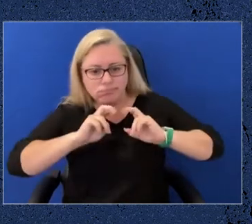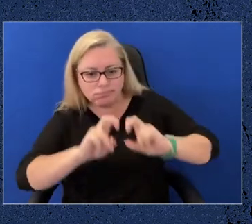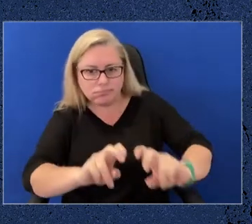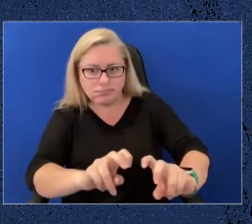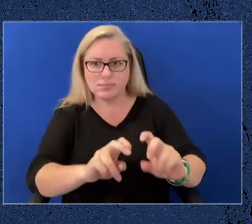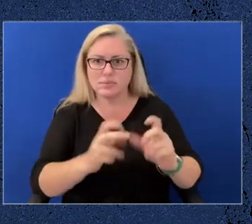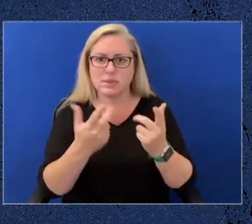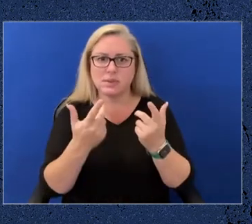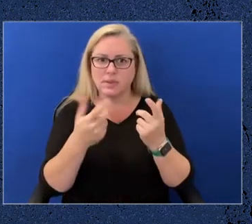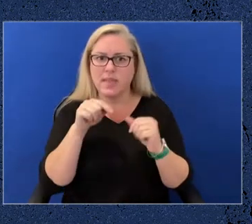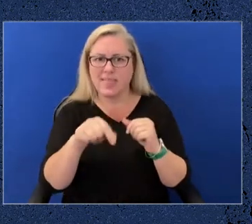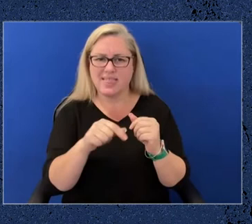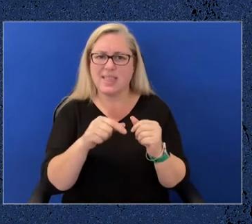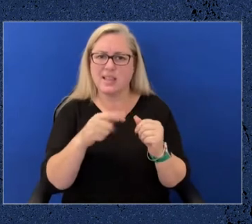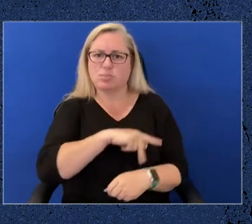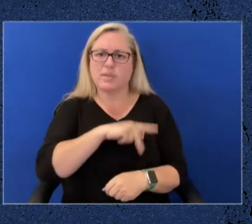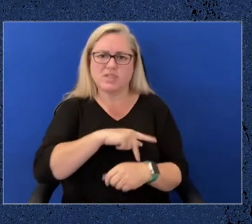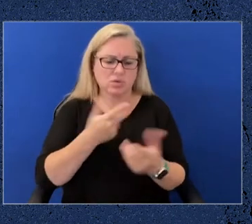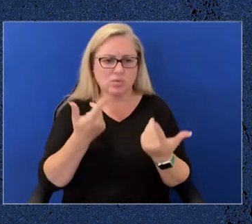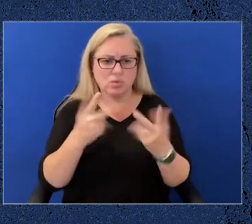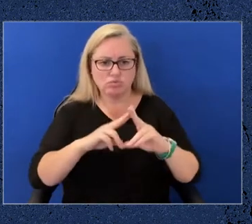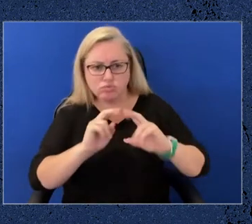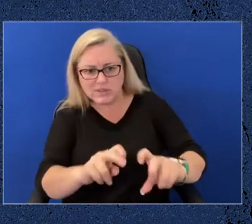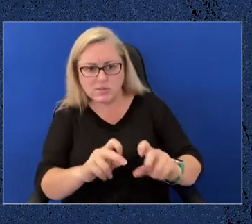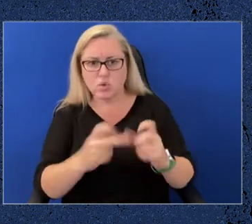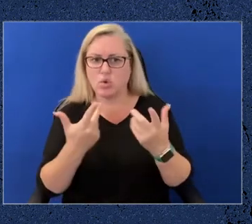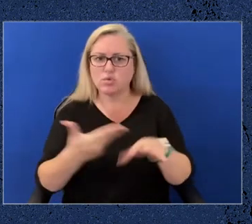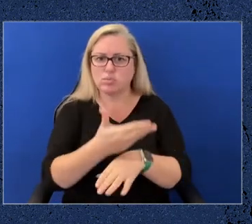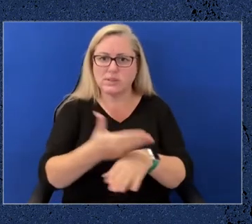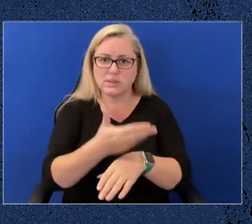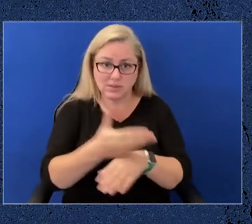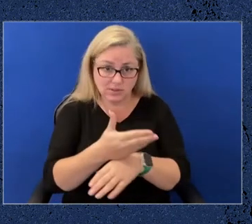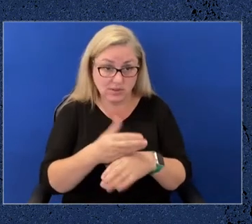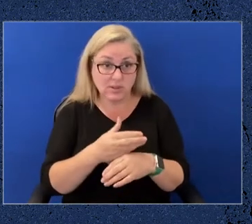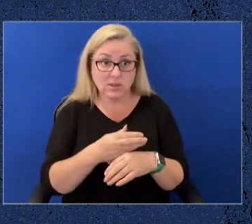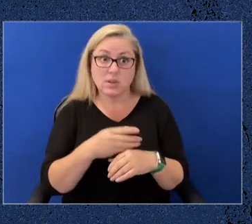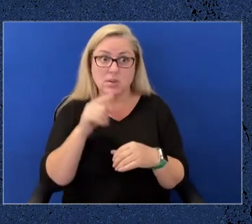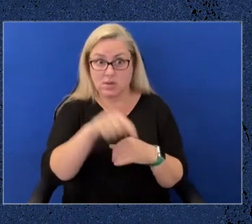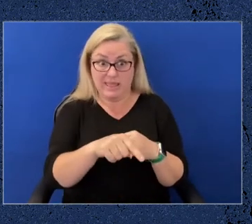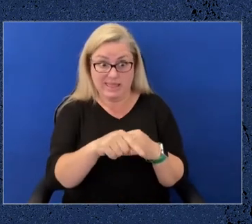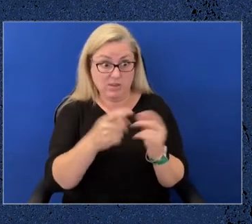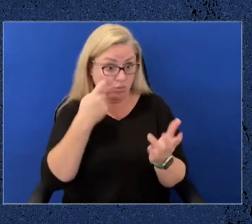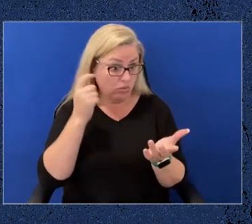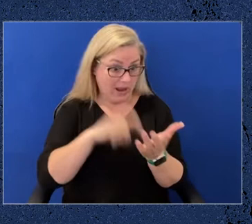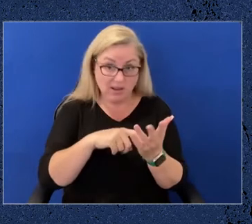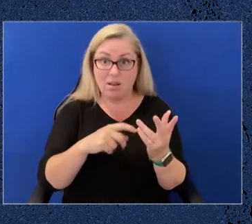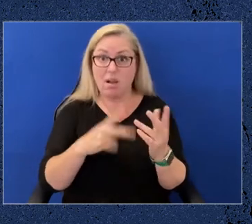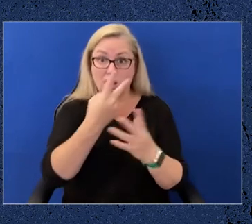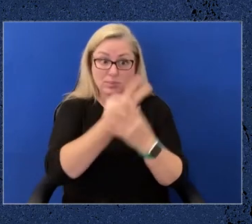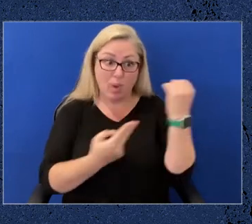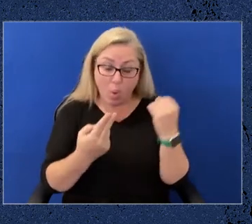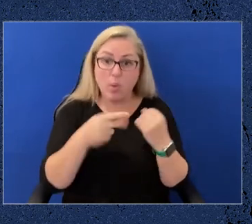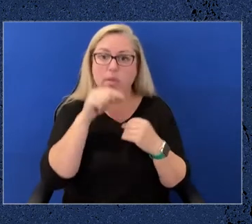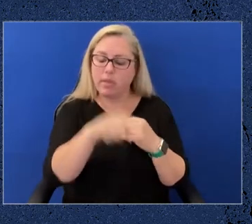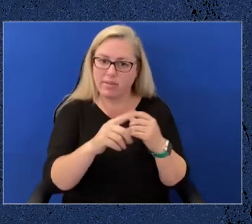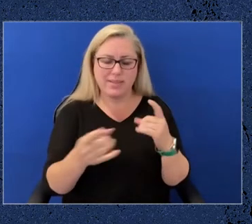research practice. Recognizing that this subject is key to the future development and